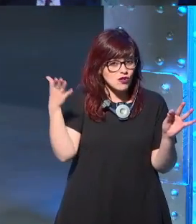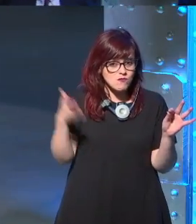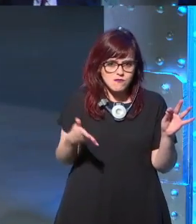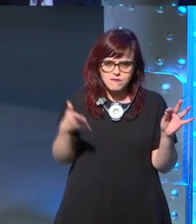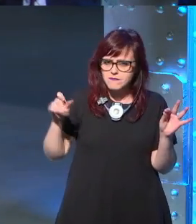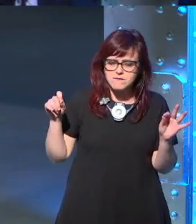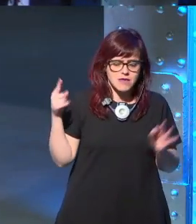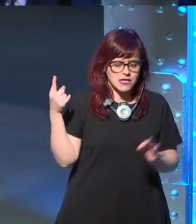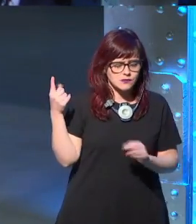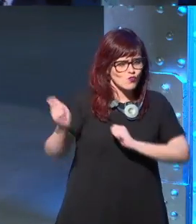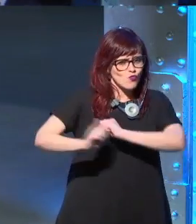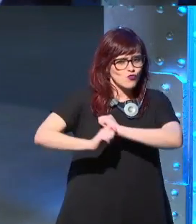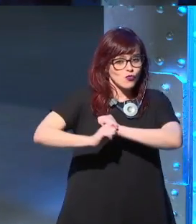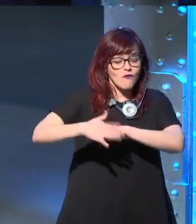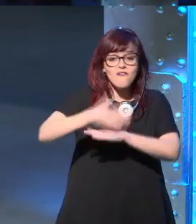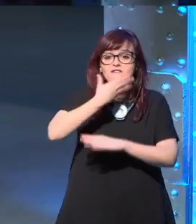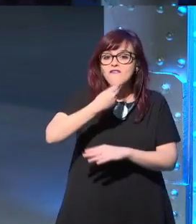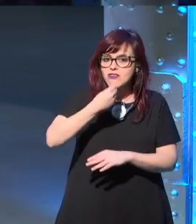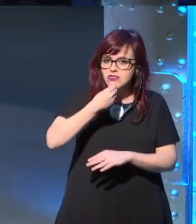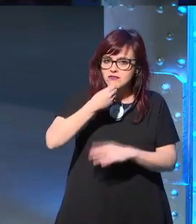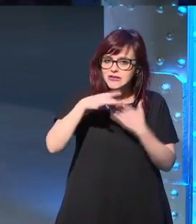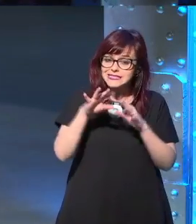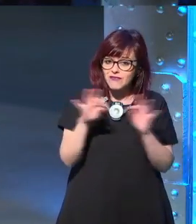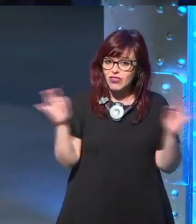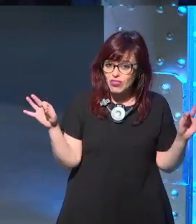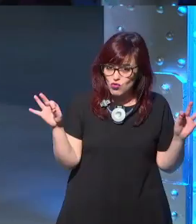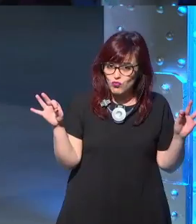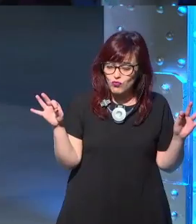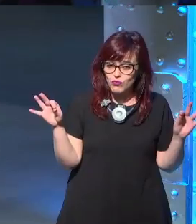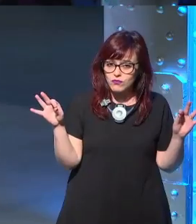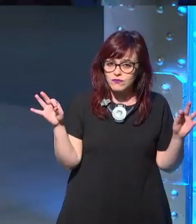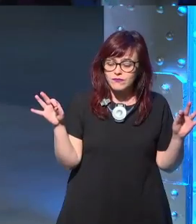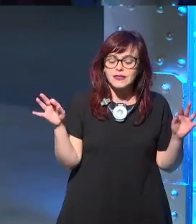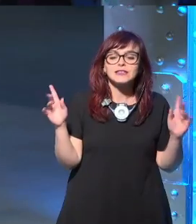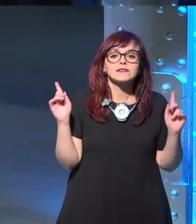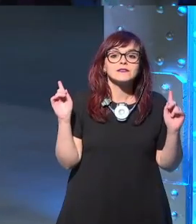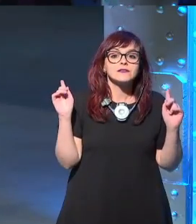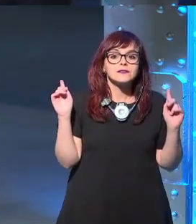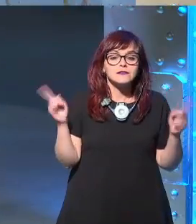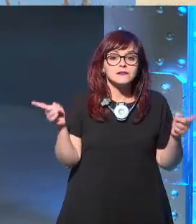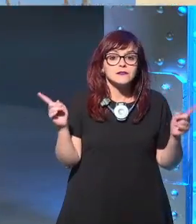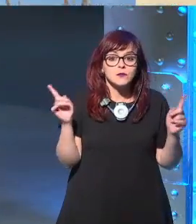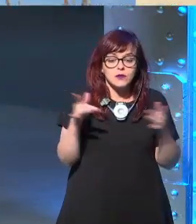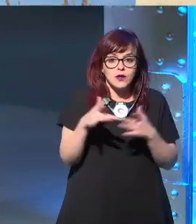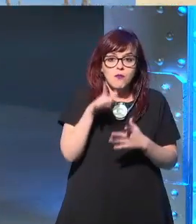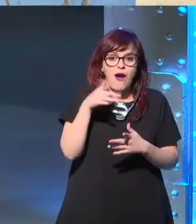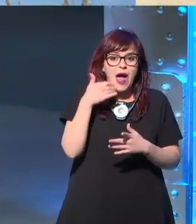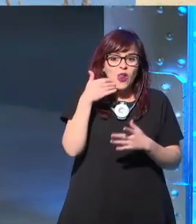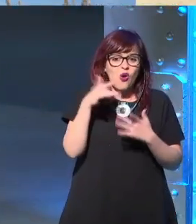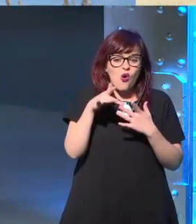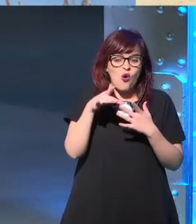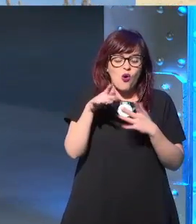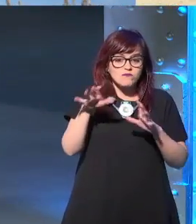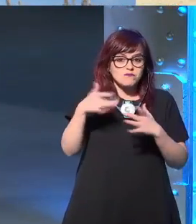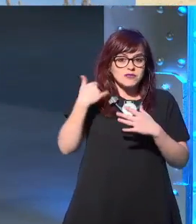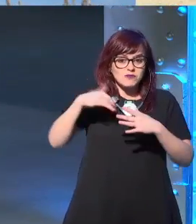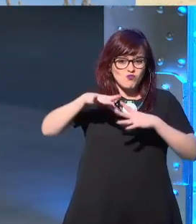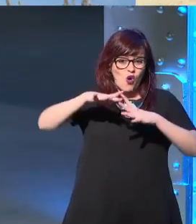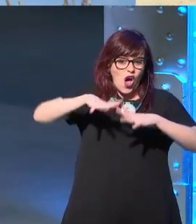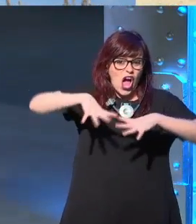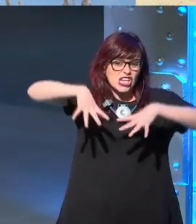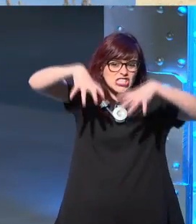soul of beauty. This is a Gothic, ugly monstrosity. And Leonardo and his friends want to build a circle in a square